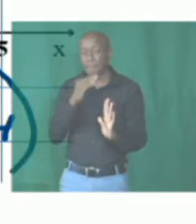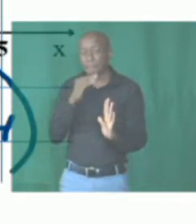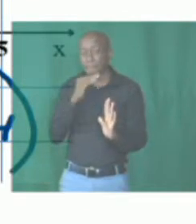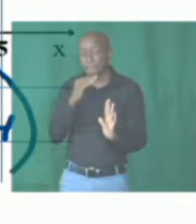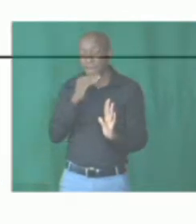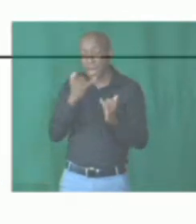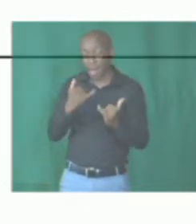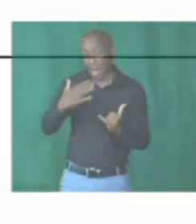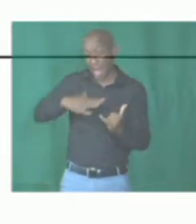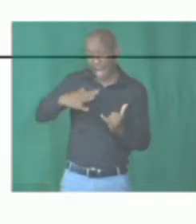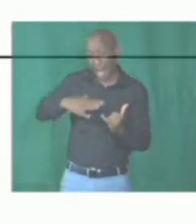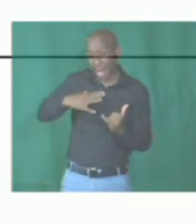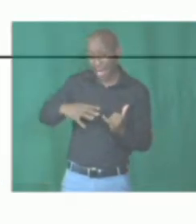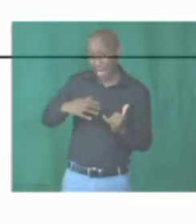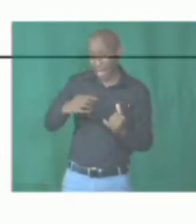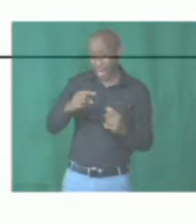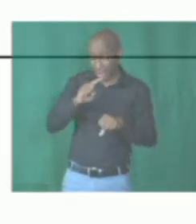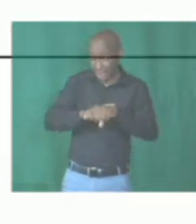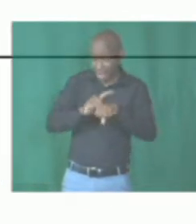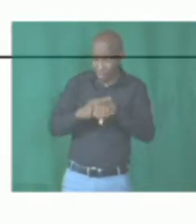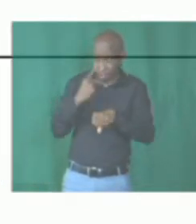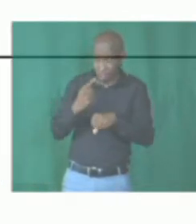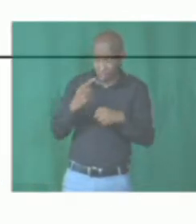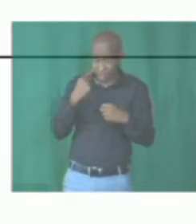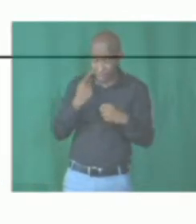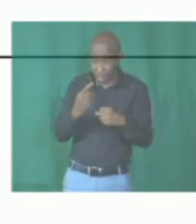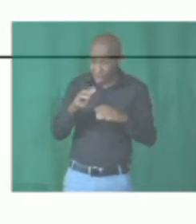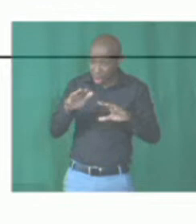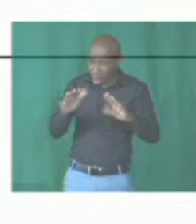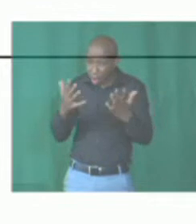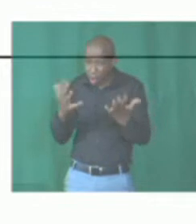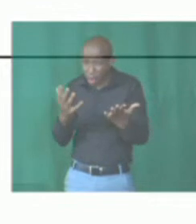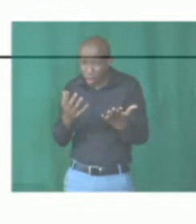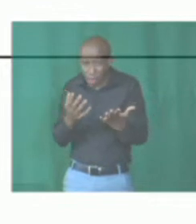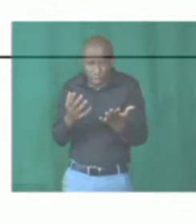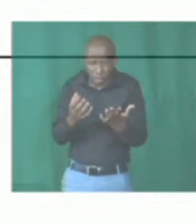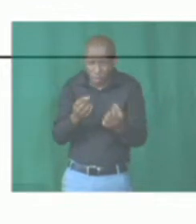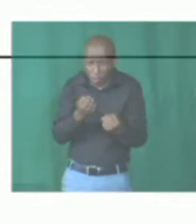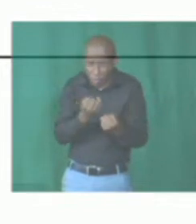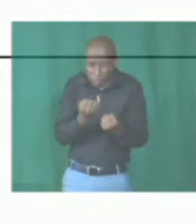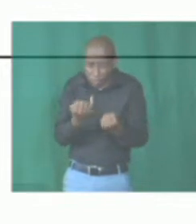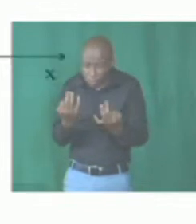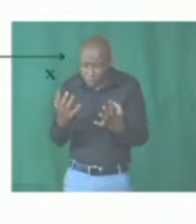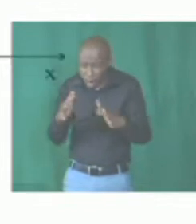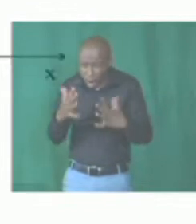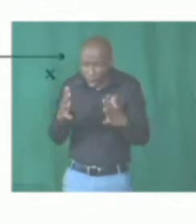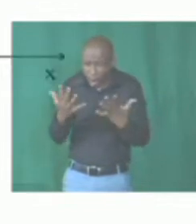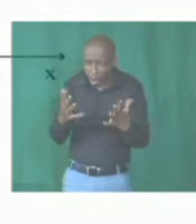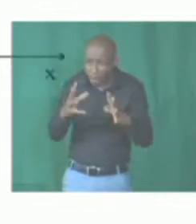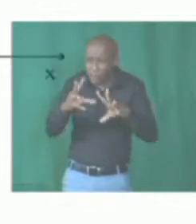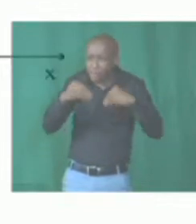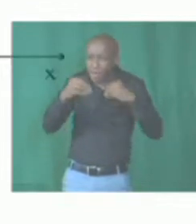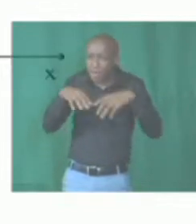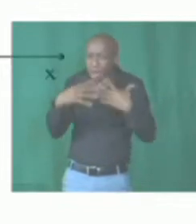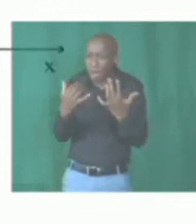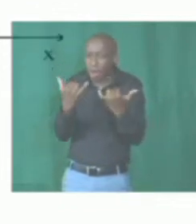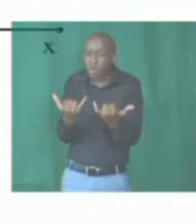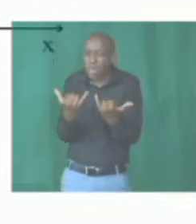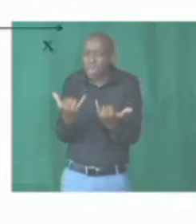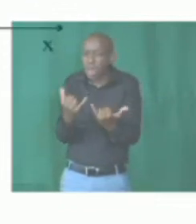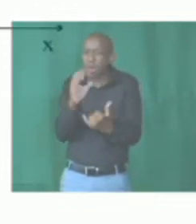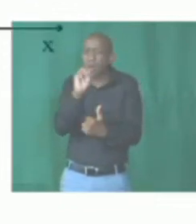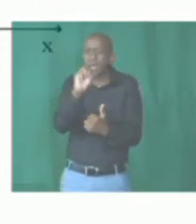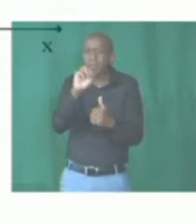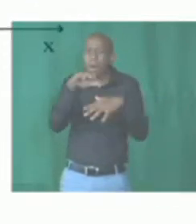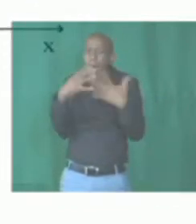given something like this. Ask yourself, how can you find the coordinate of the midpoint, that M, that's